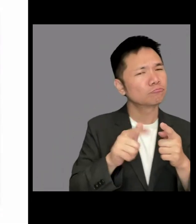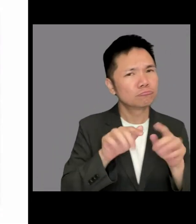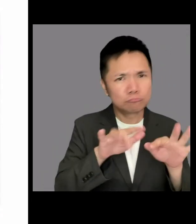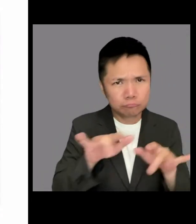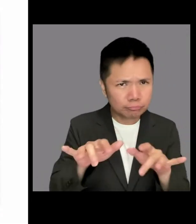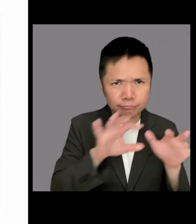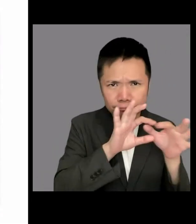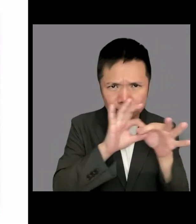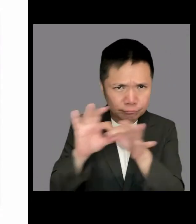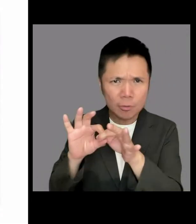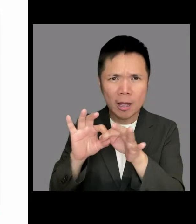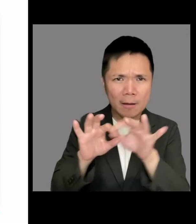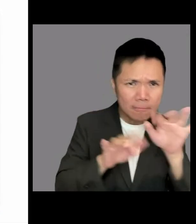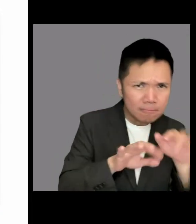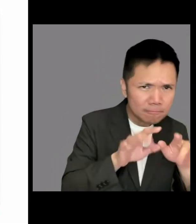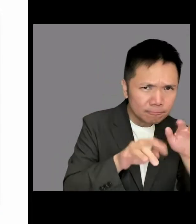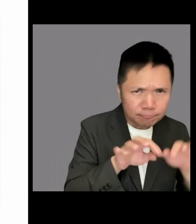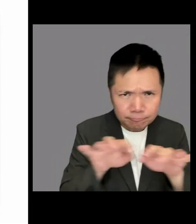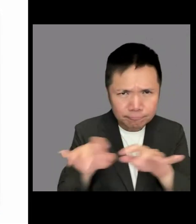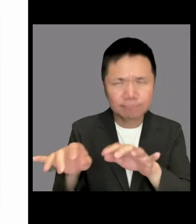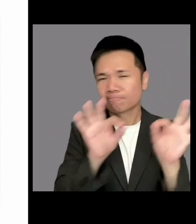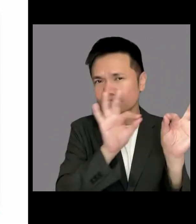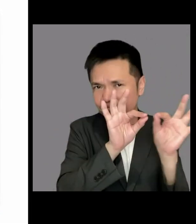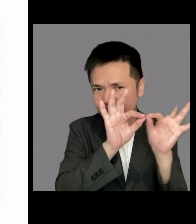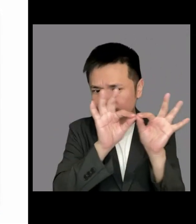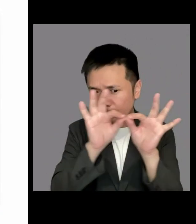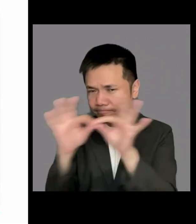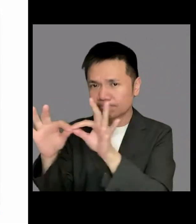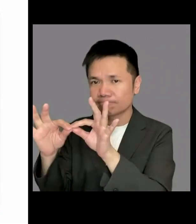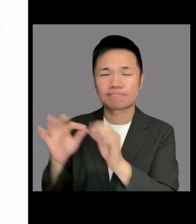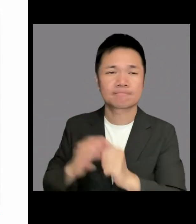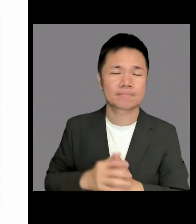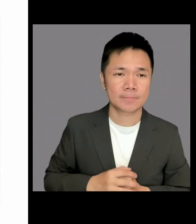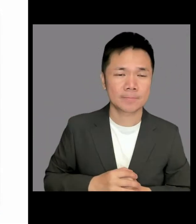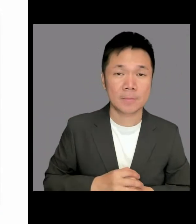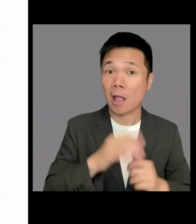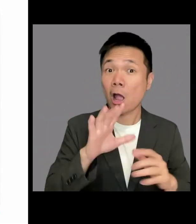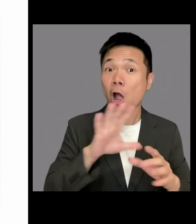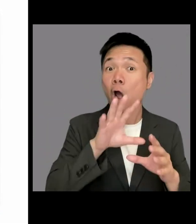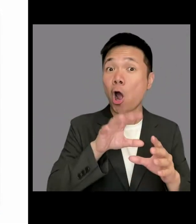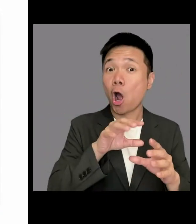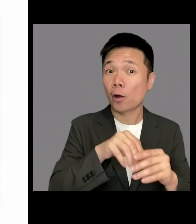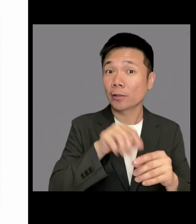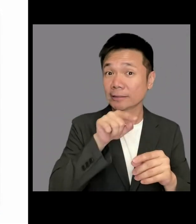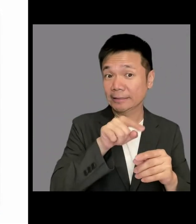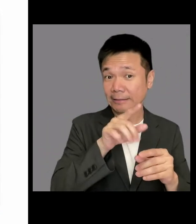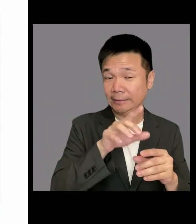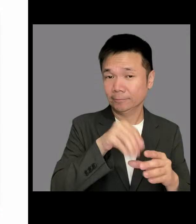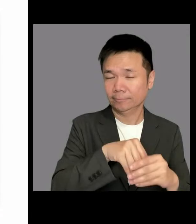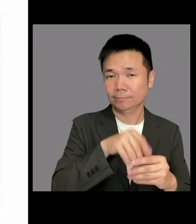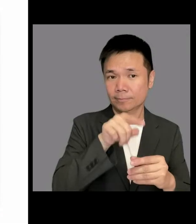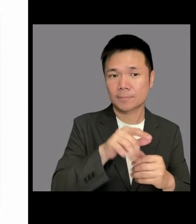different phrasing content items that are included in a container